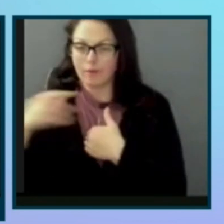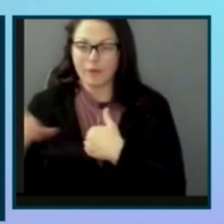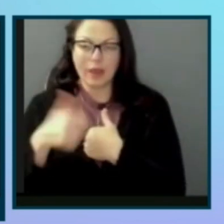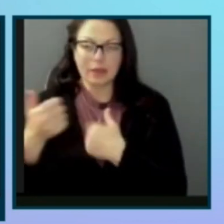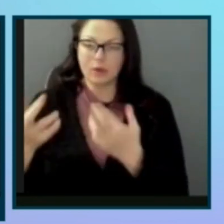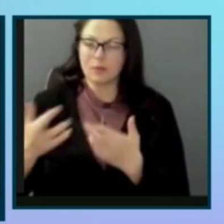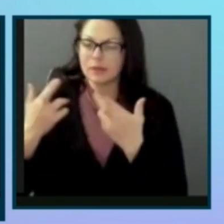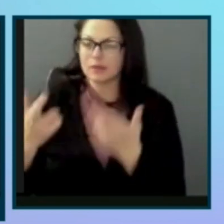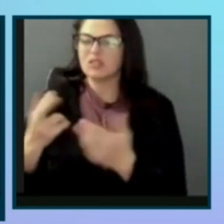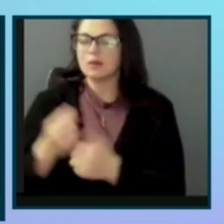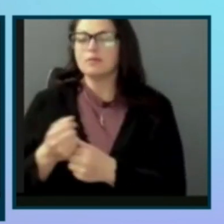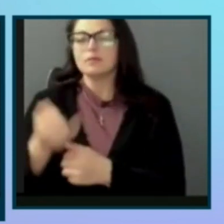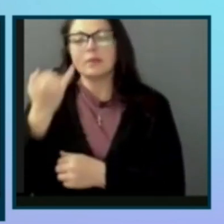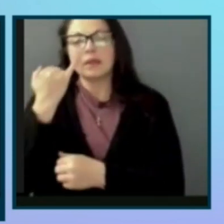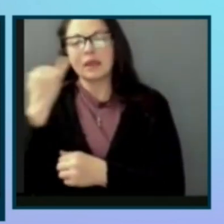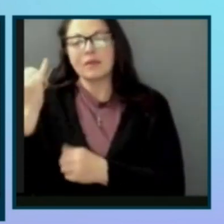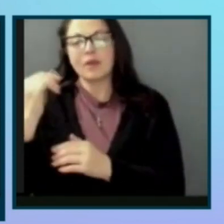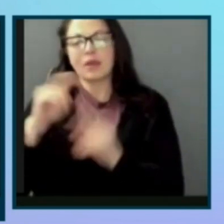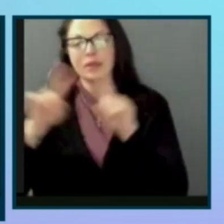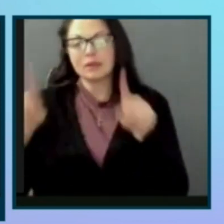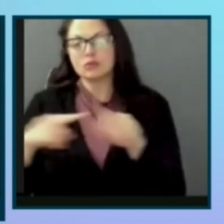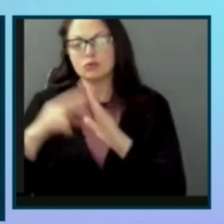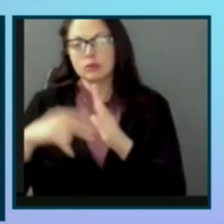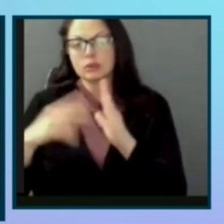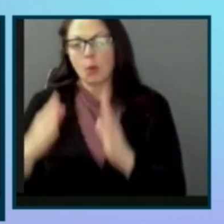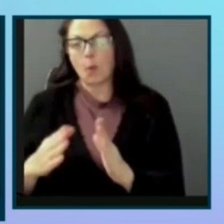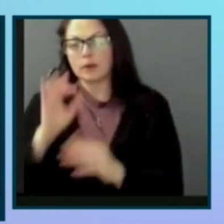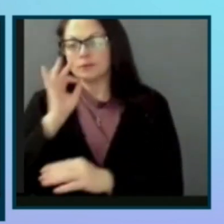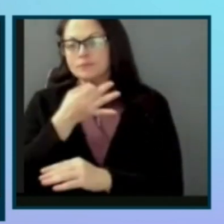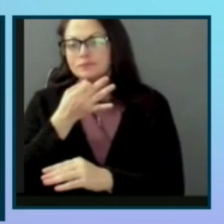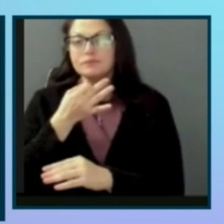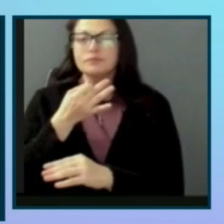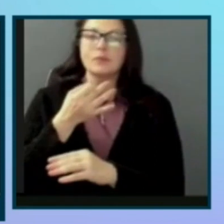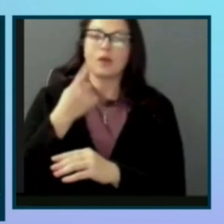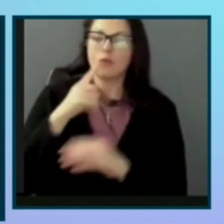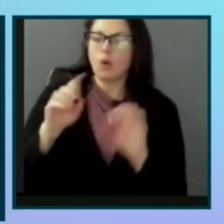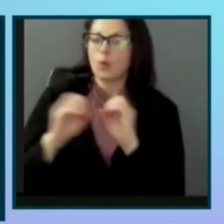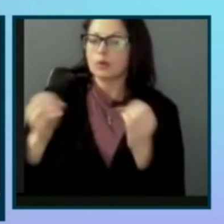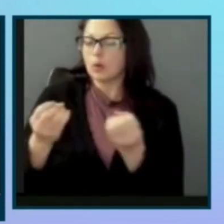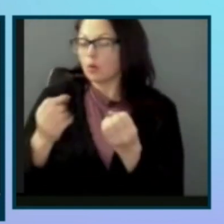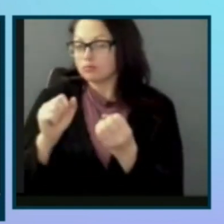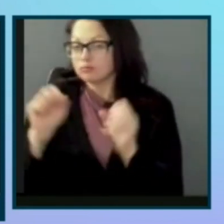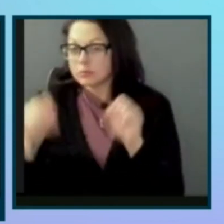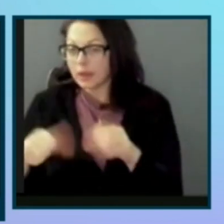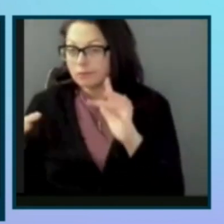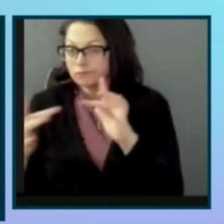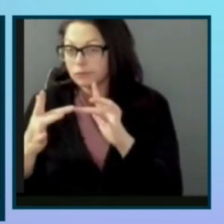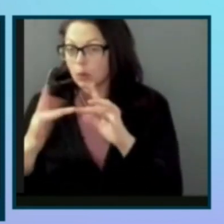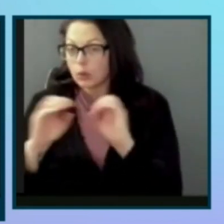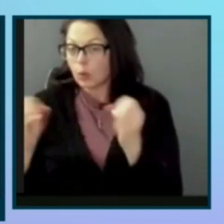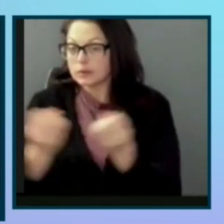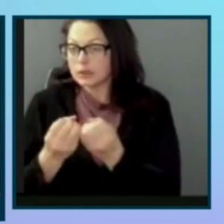suggestions if the screen reader expertise isn't present on staff of organizations that they might be able to reach out to, or any particular